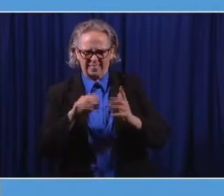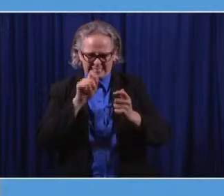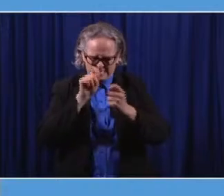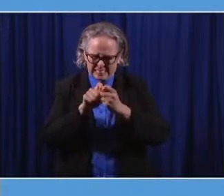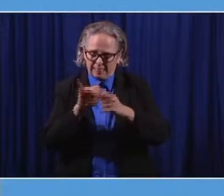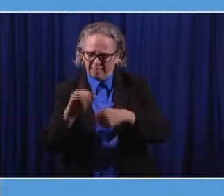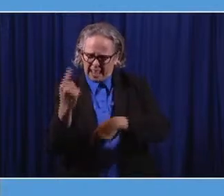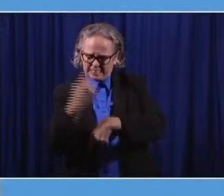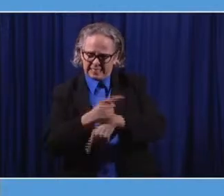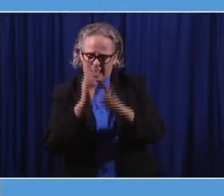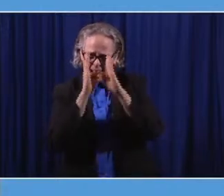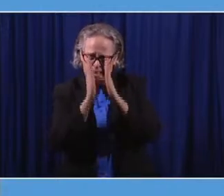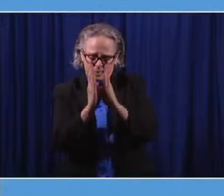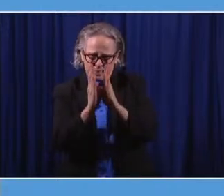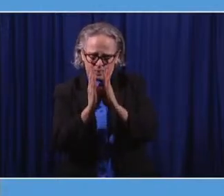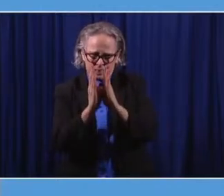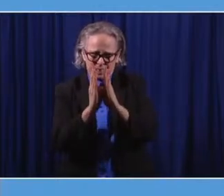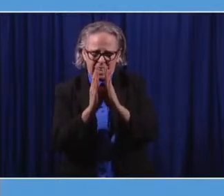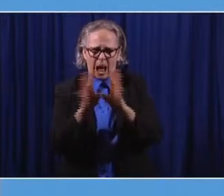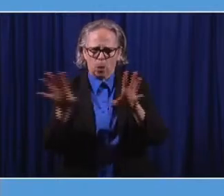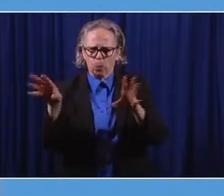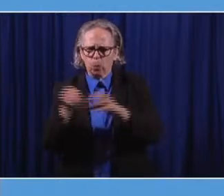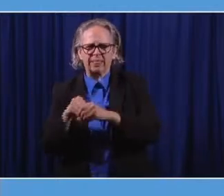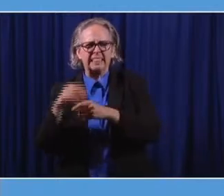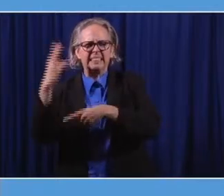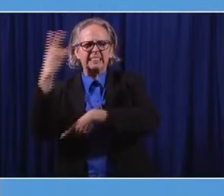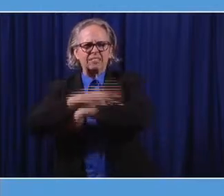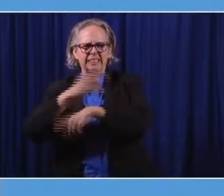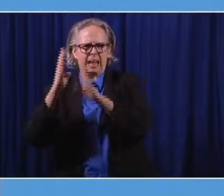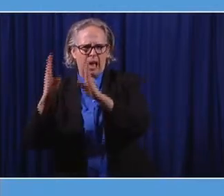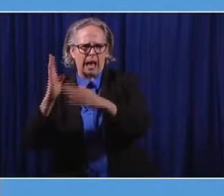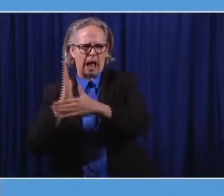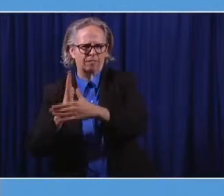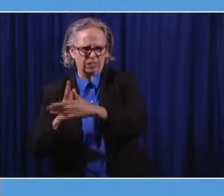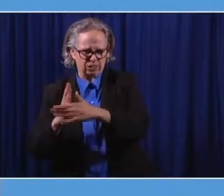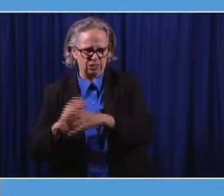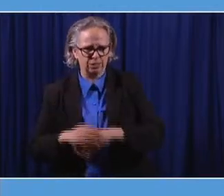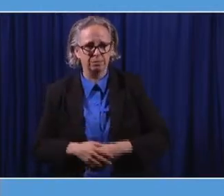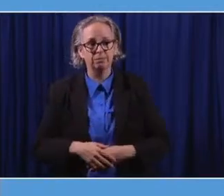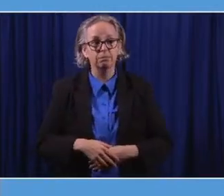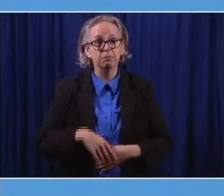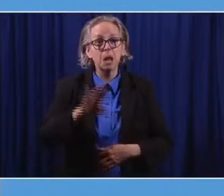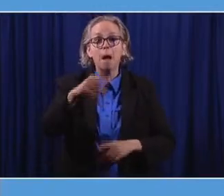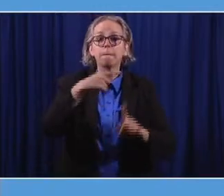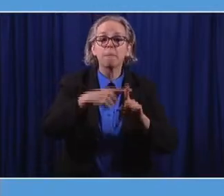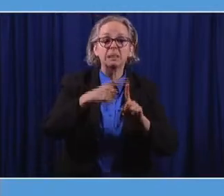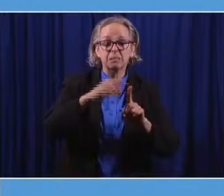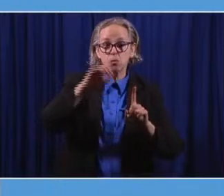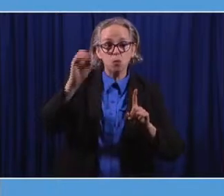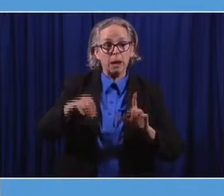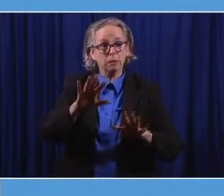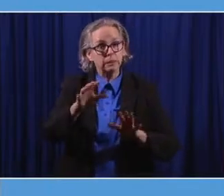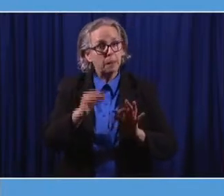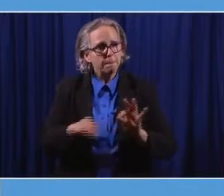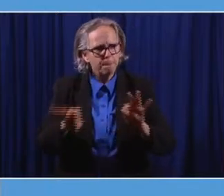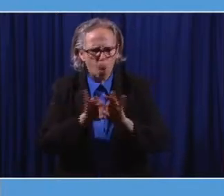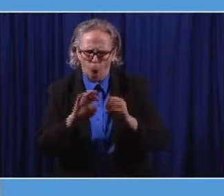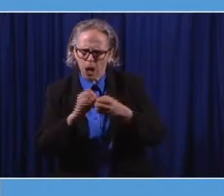running. Positivity is a number that one of the numbers, many numbers we look at. It's a significant number. What we're seeing